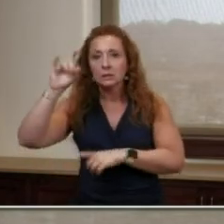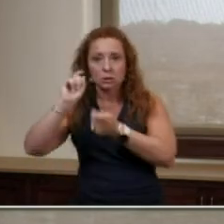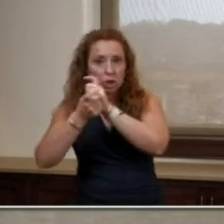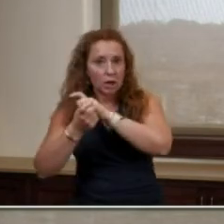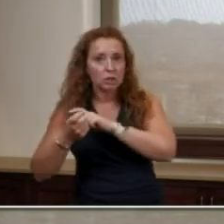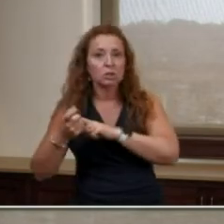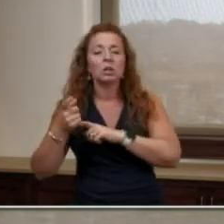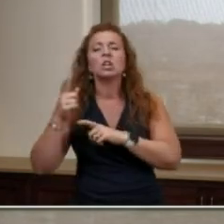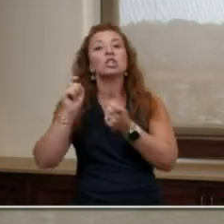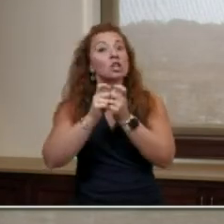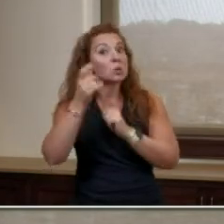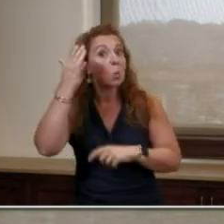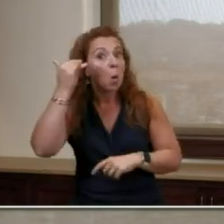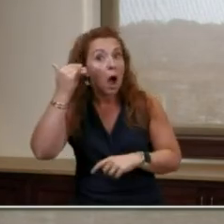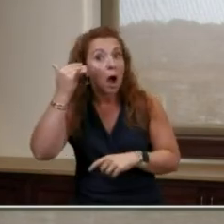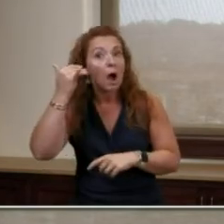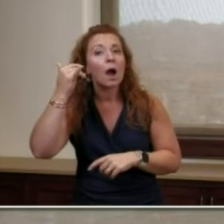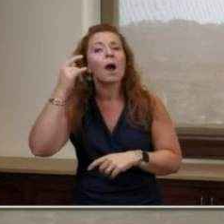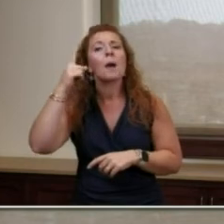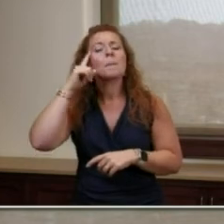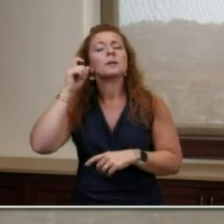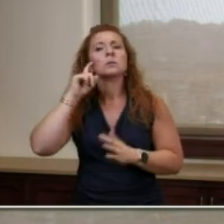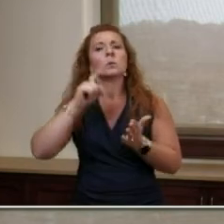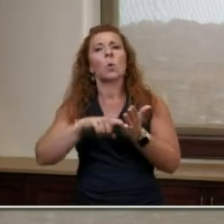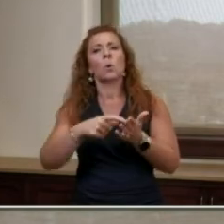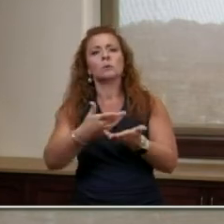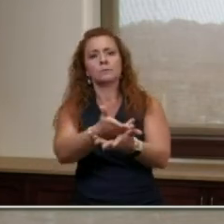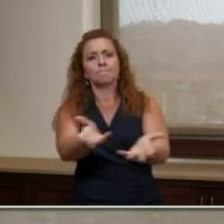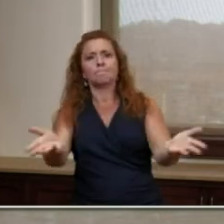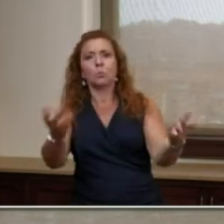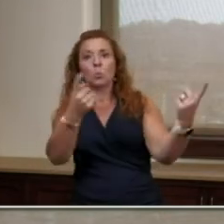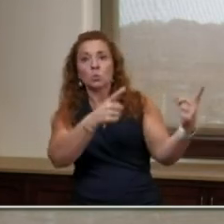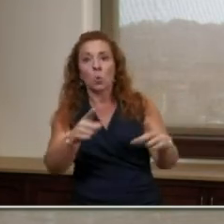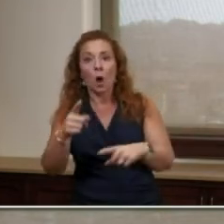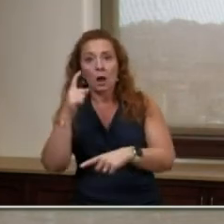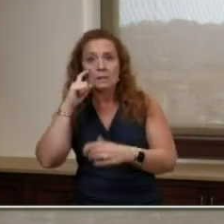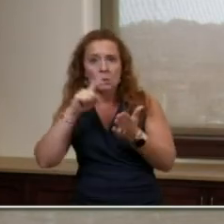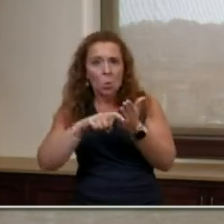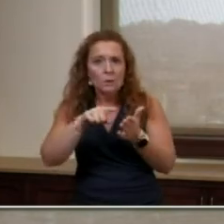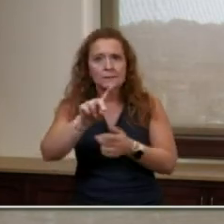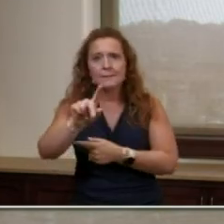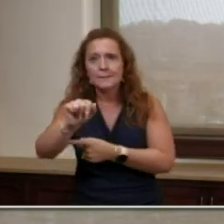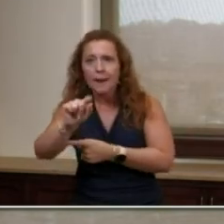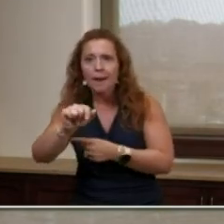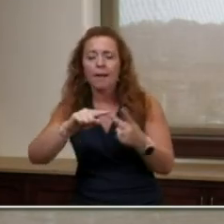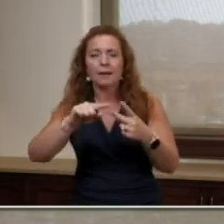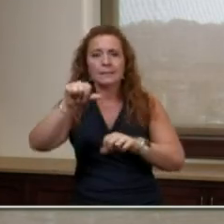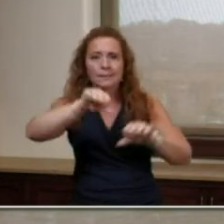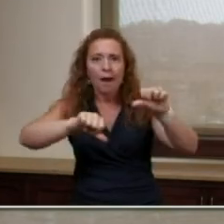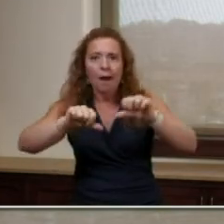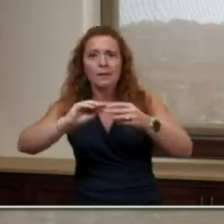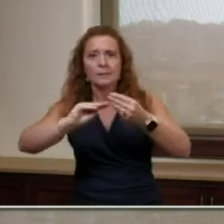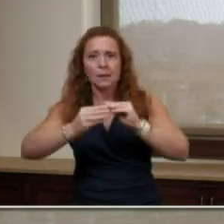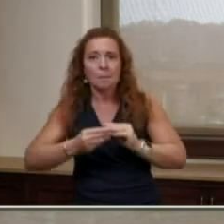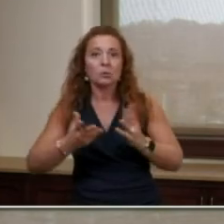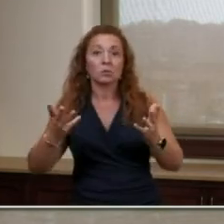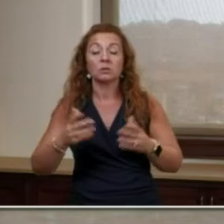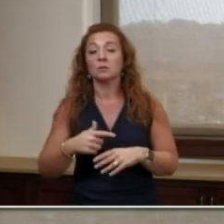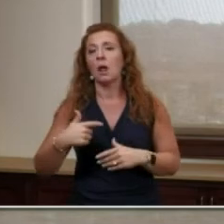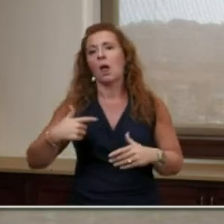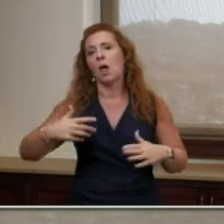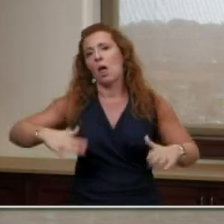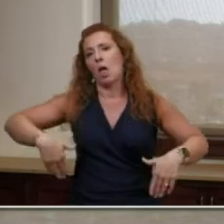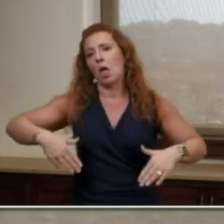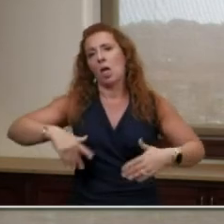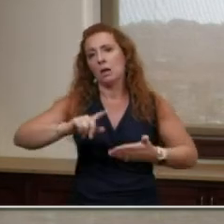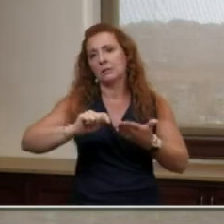recommendations, and they're changing because of what's happening on the ground, because of numbers. The science is dictating this. So we're not there yet,